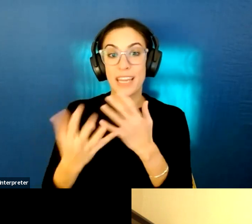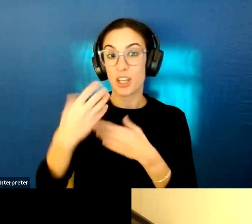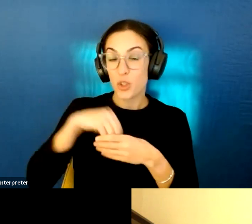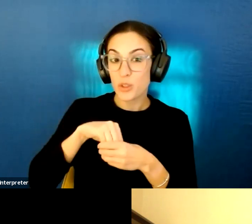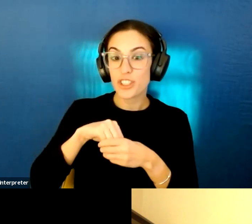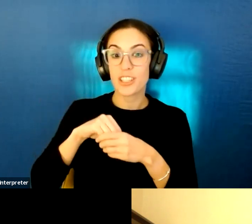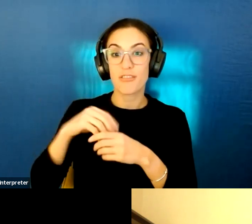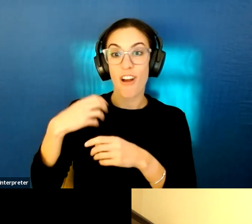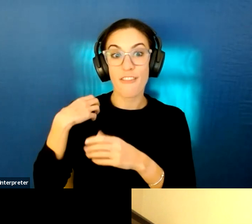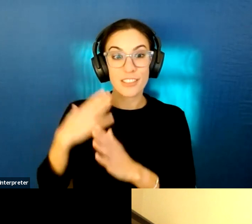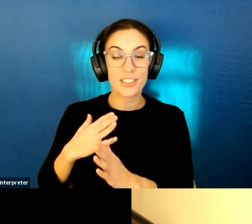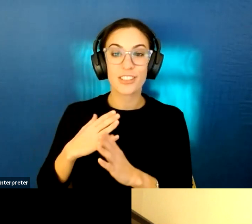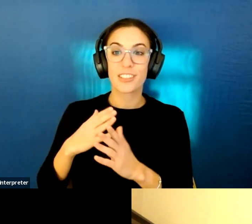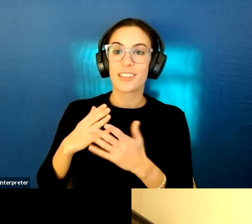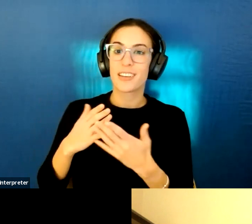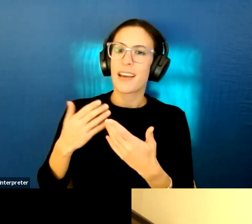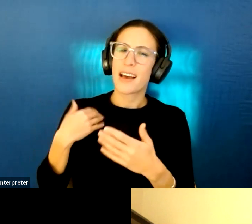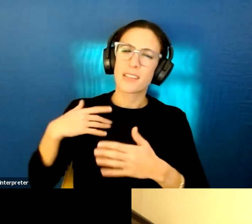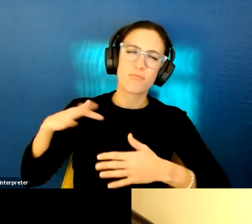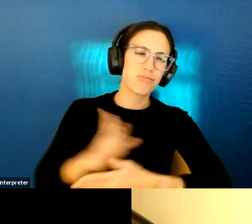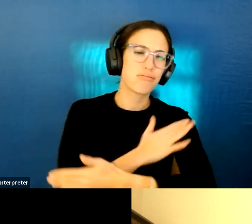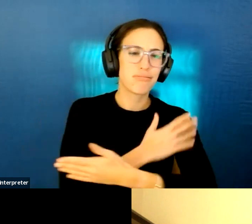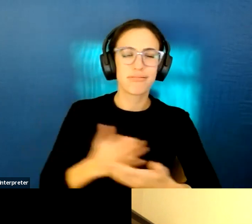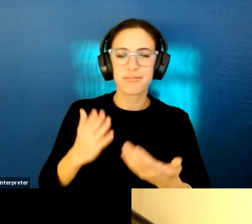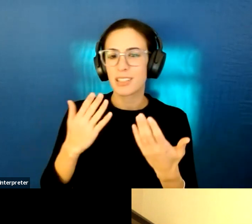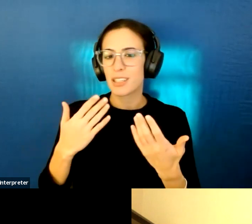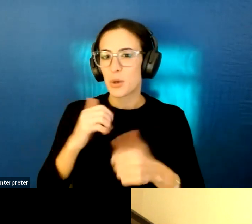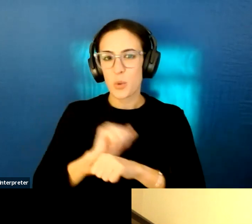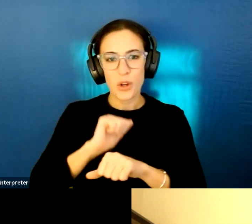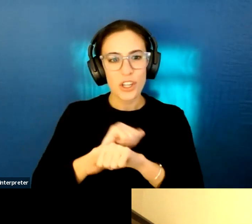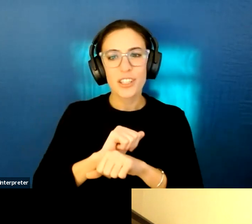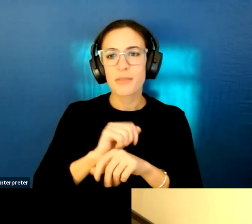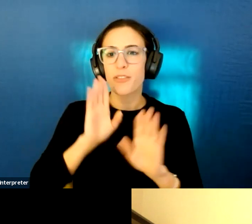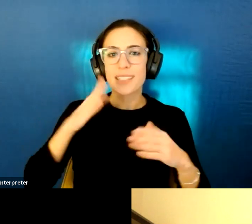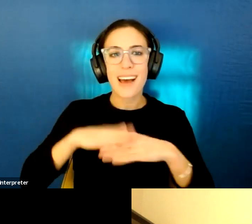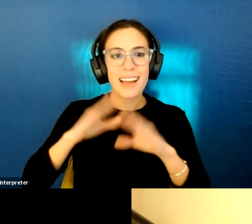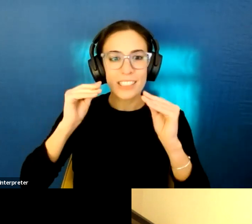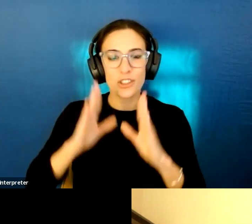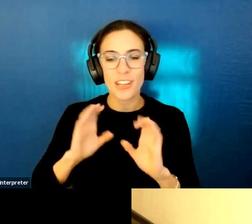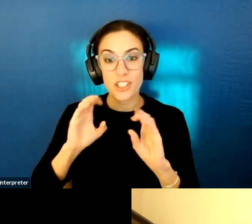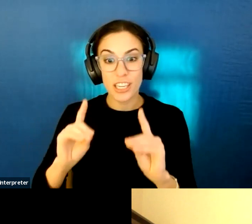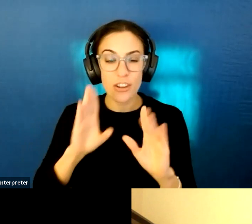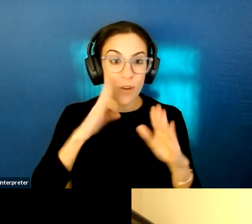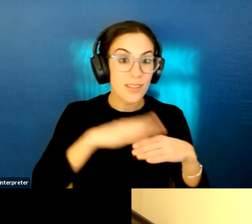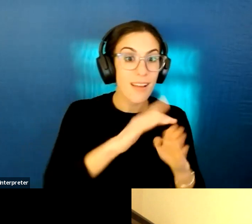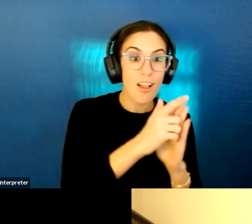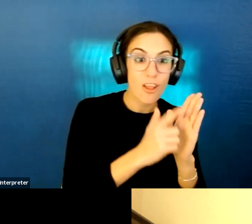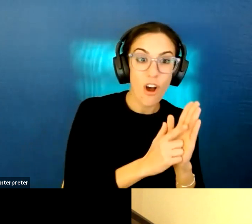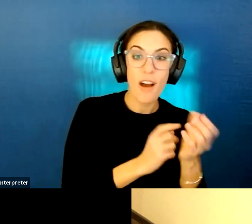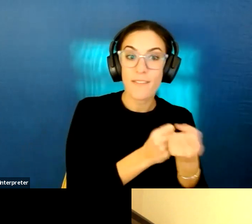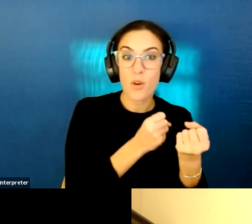activist. A wide body of work related to teacher education, focusing on law enforcement reform, juvenile